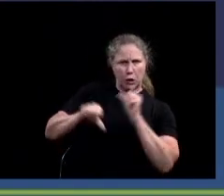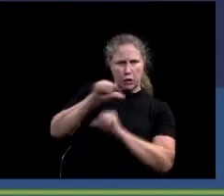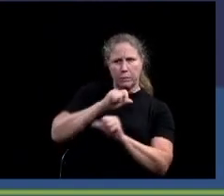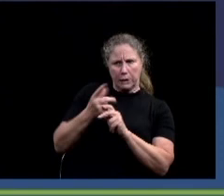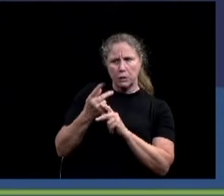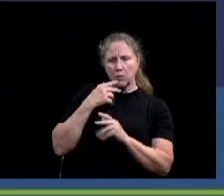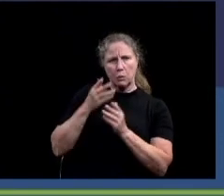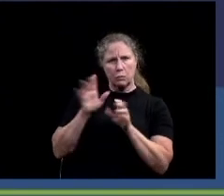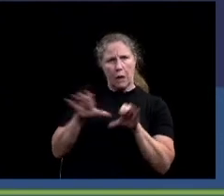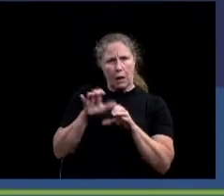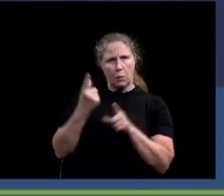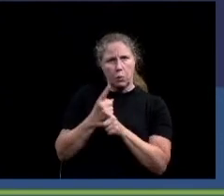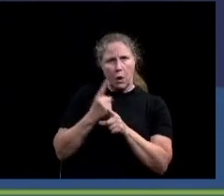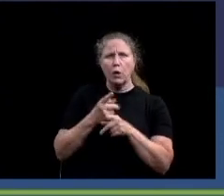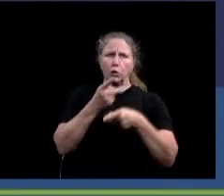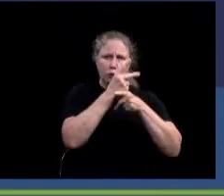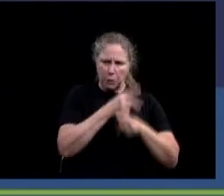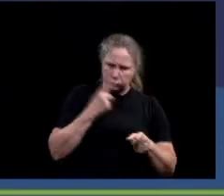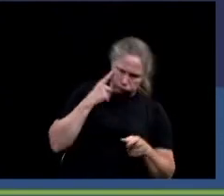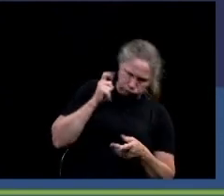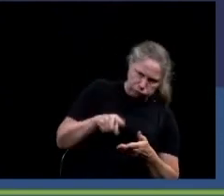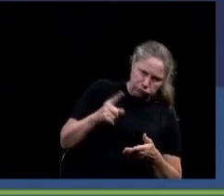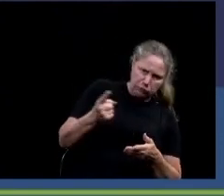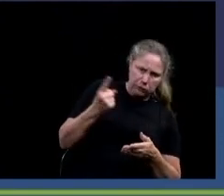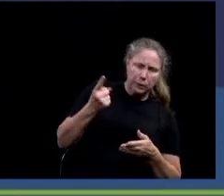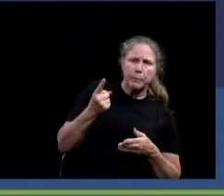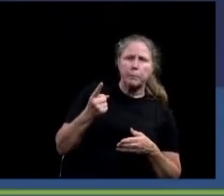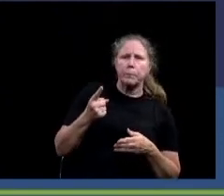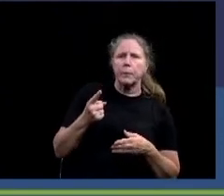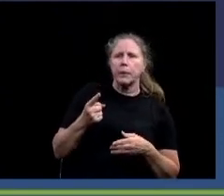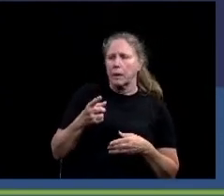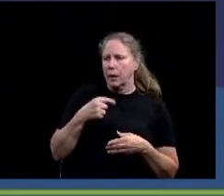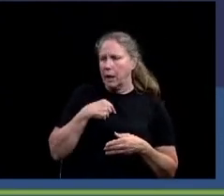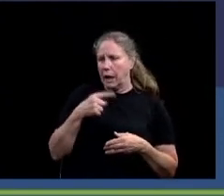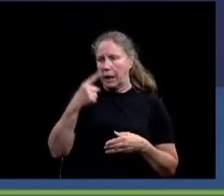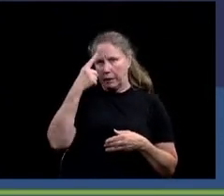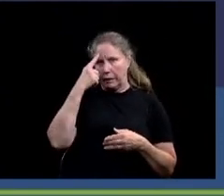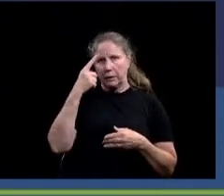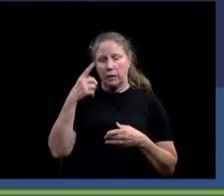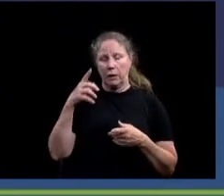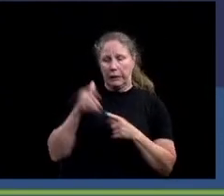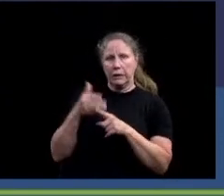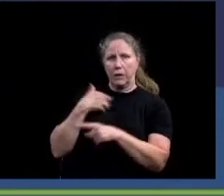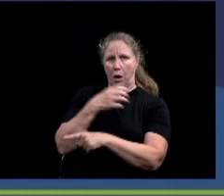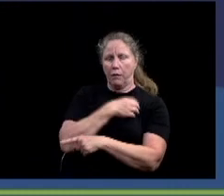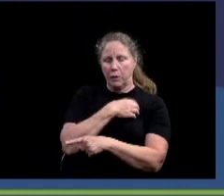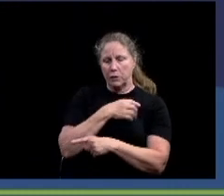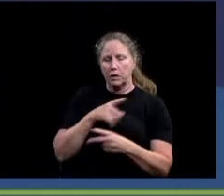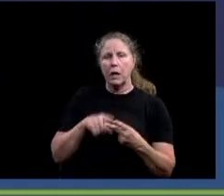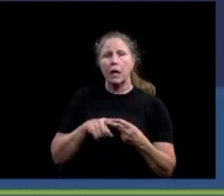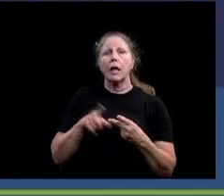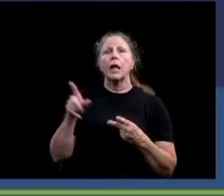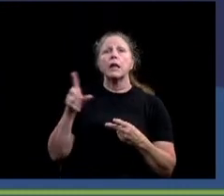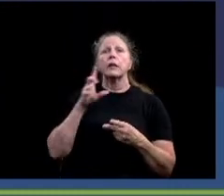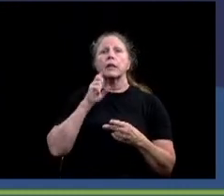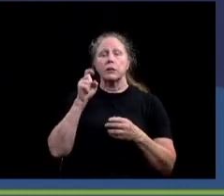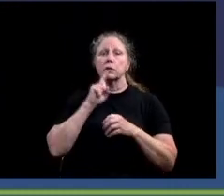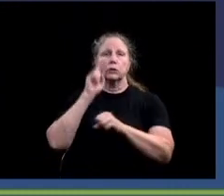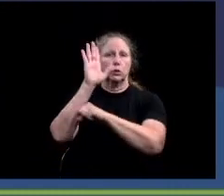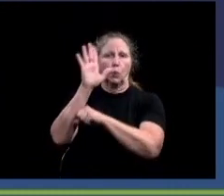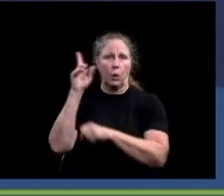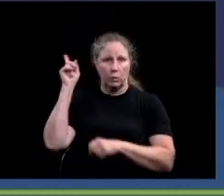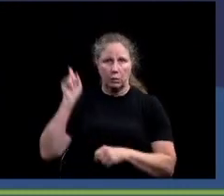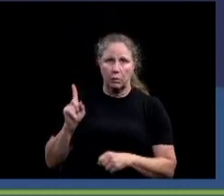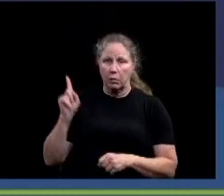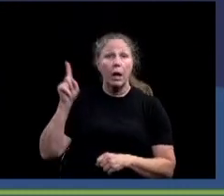complaints against officers. And these are the sworn stats. These don't include our civilian staff. There